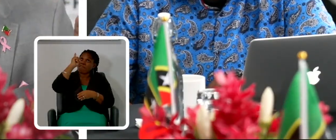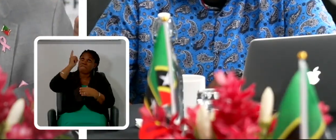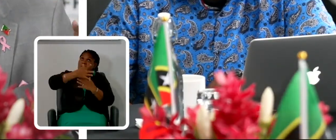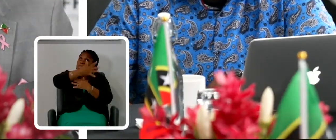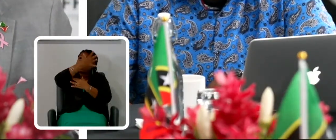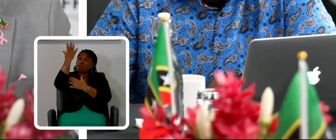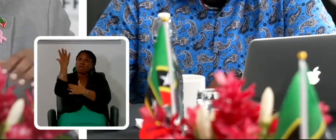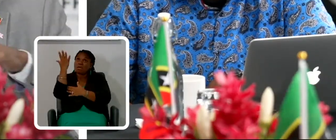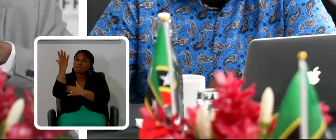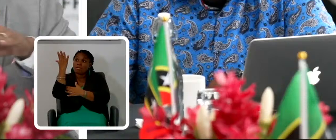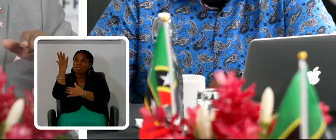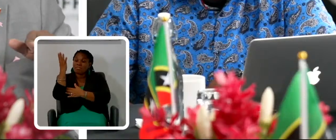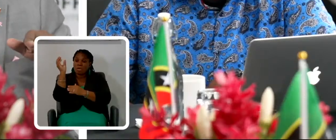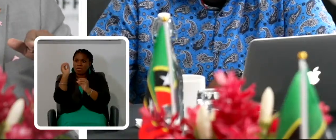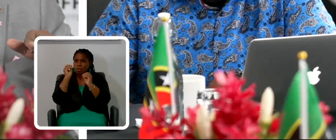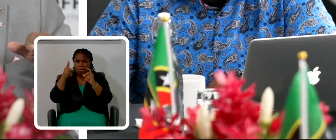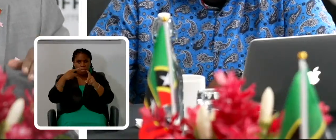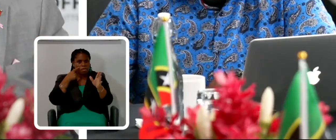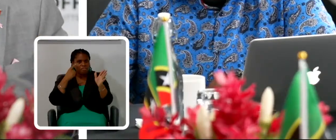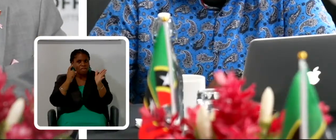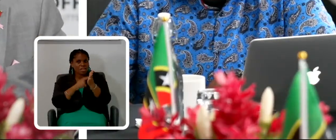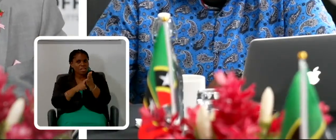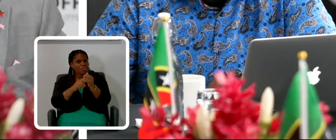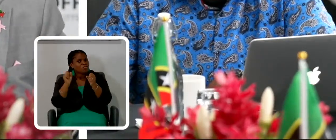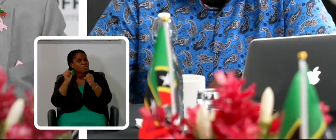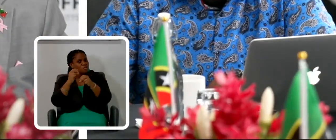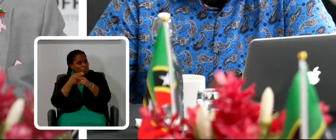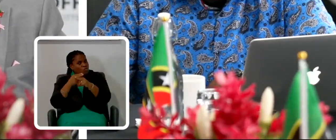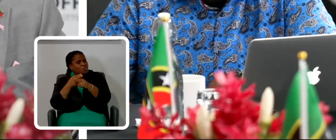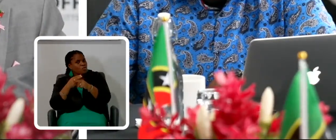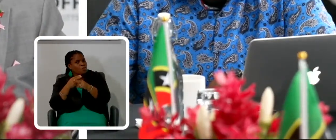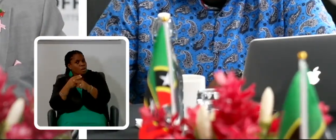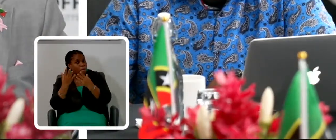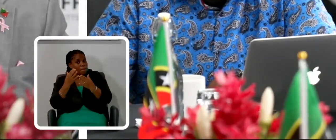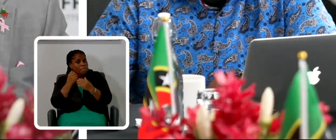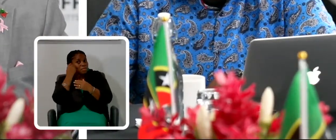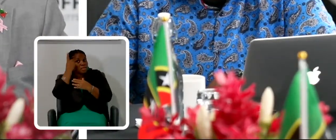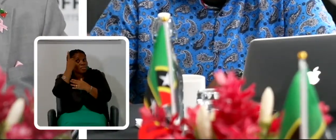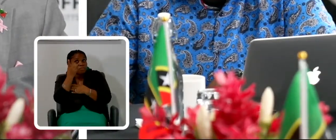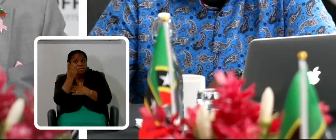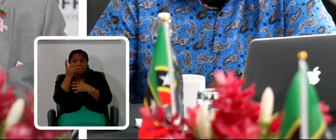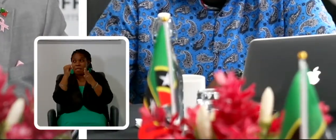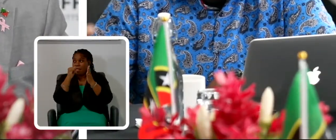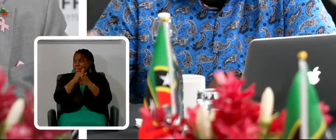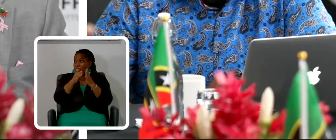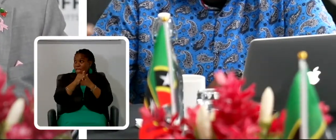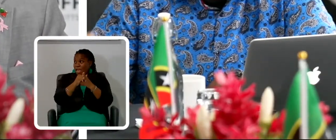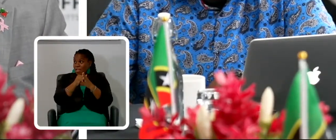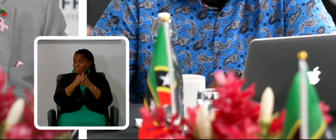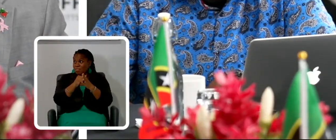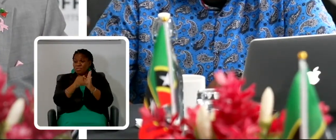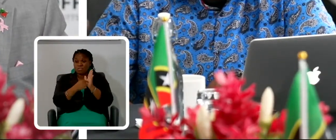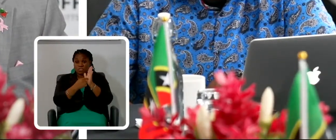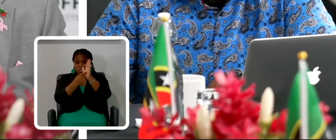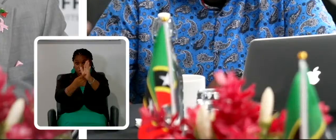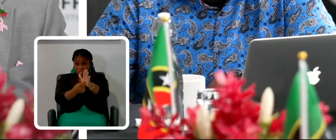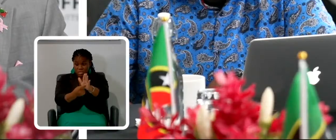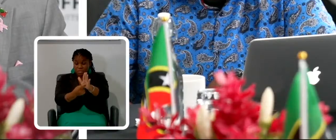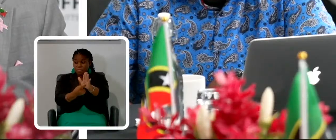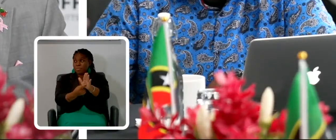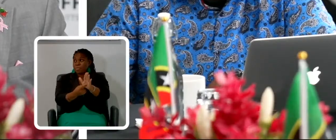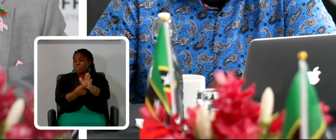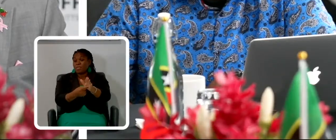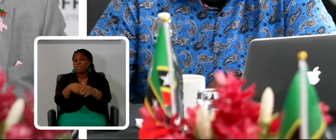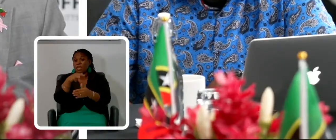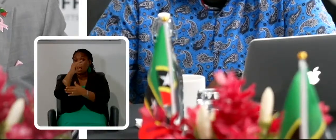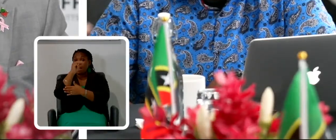they're saying. But nobody realizes that. So in short order, you'll be surprised that the UK is now presenting to the world modular nuclear plants to resolve